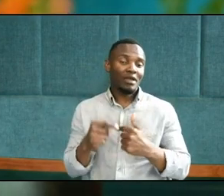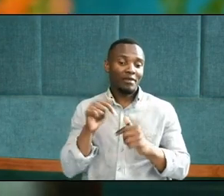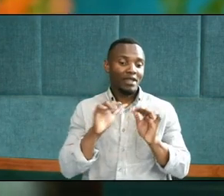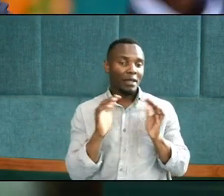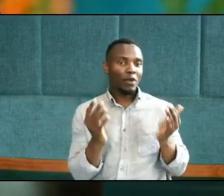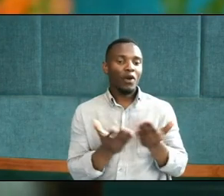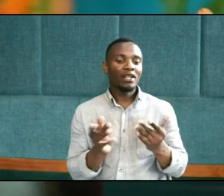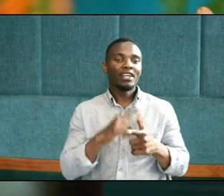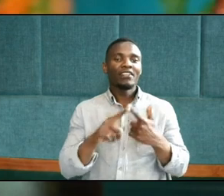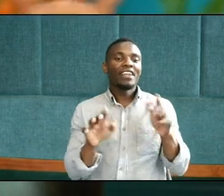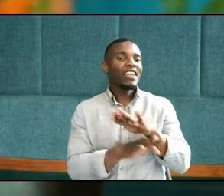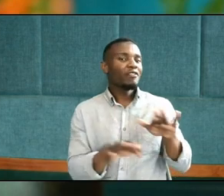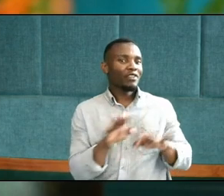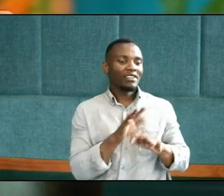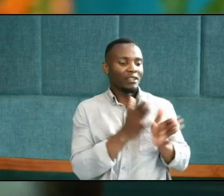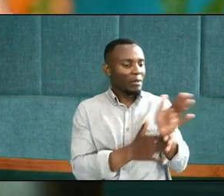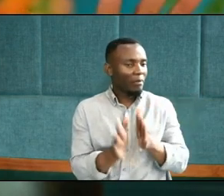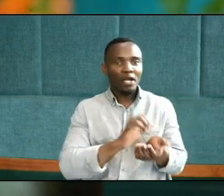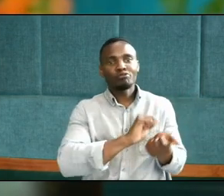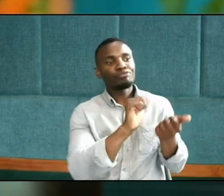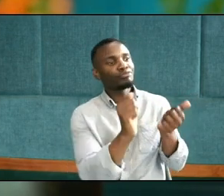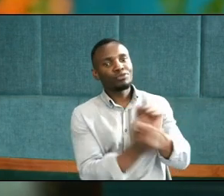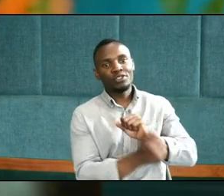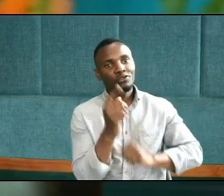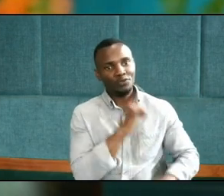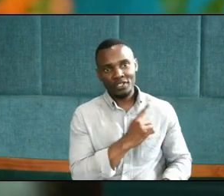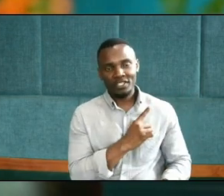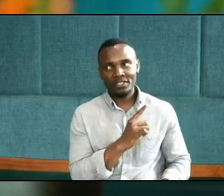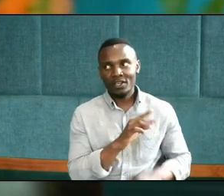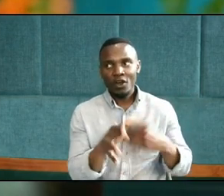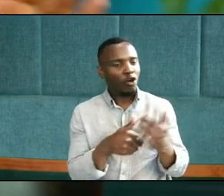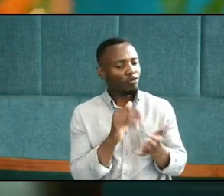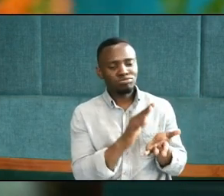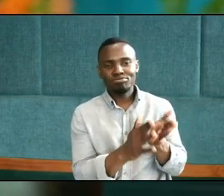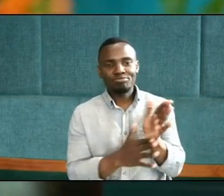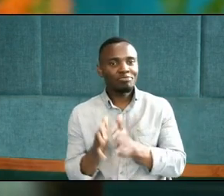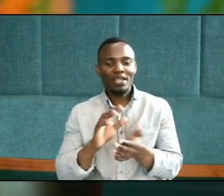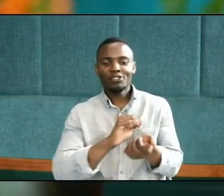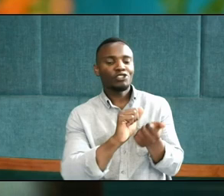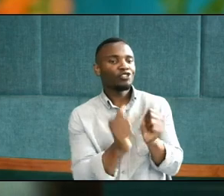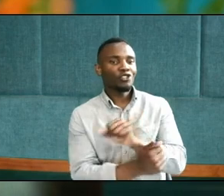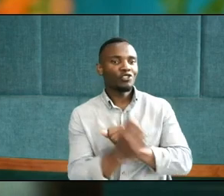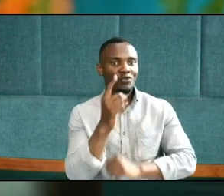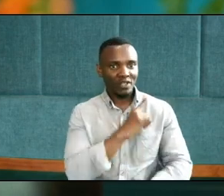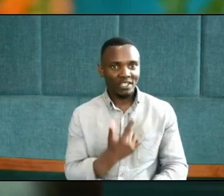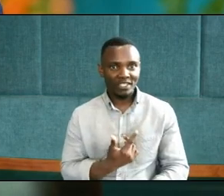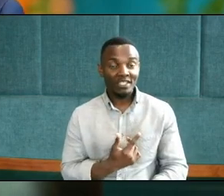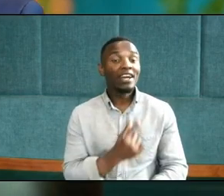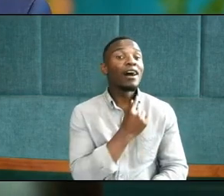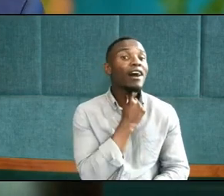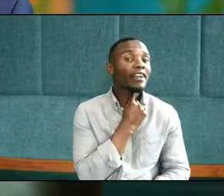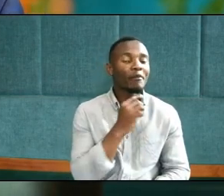world, it changed the whole plan. The whole plan was altered. The whole plan was put in disarray. Adam